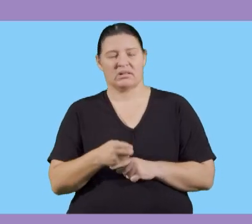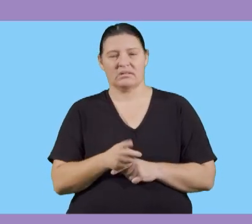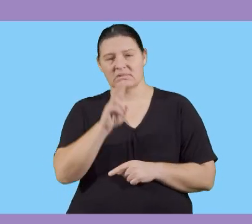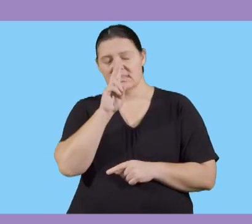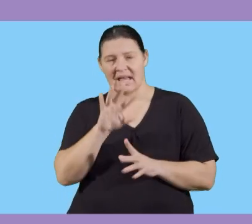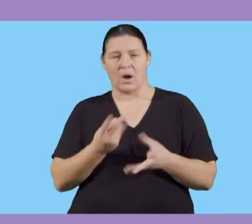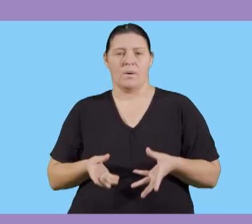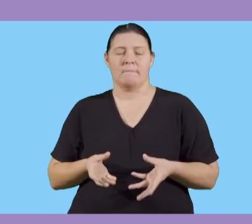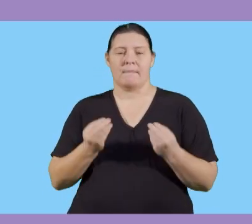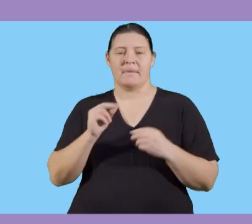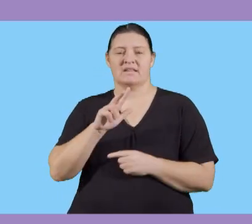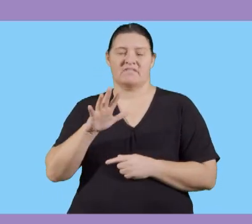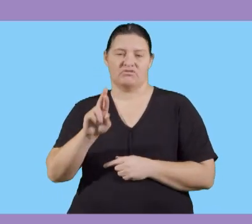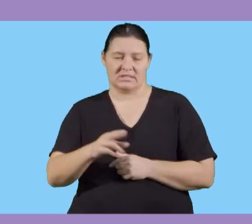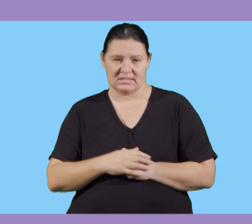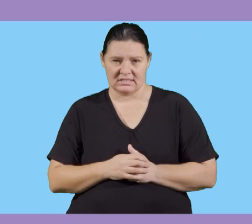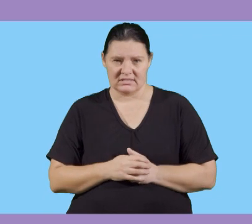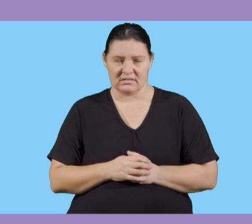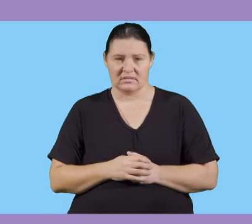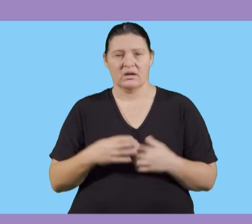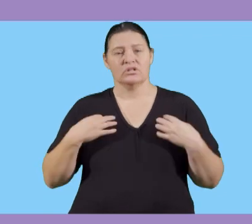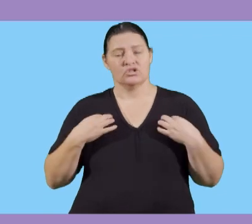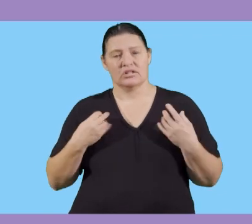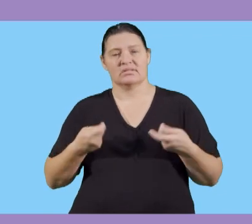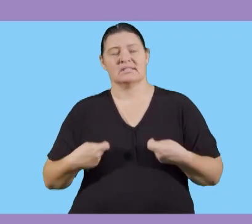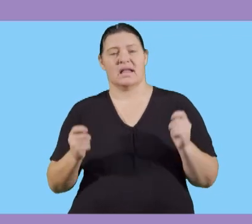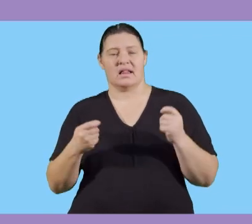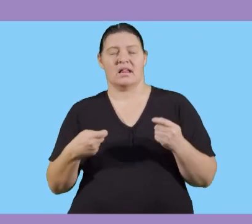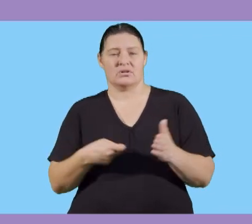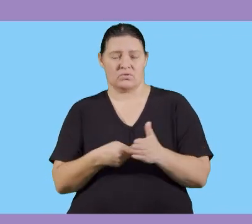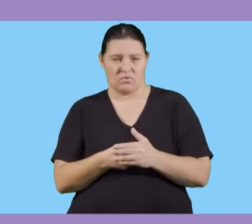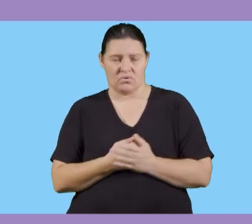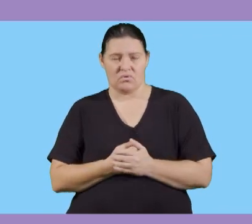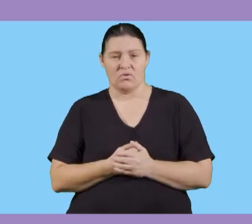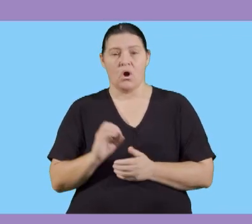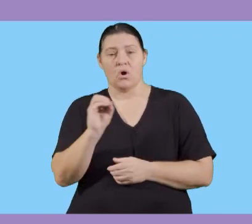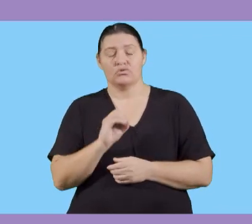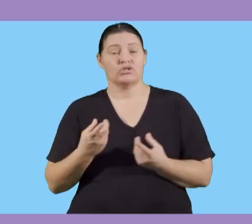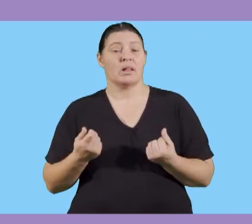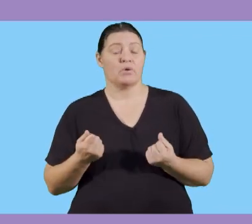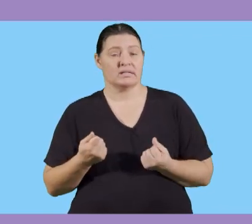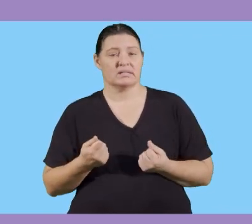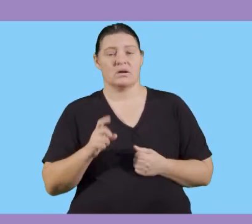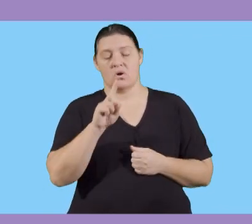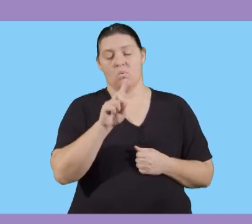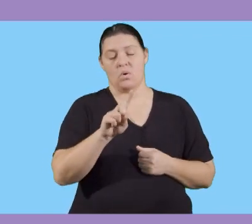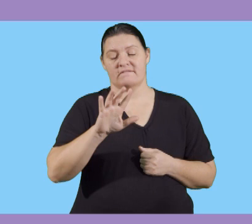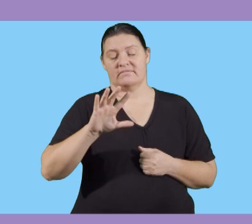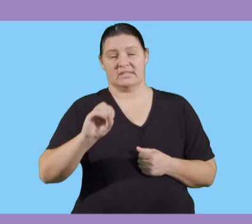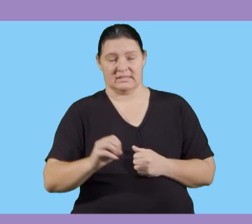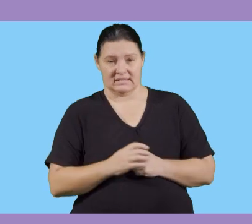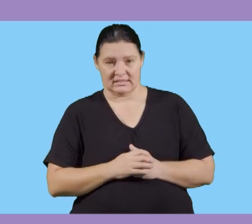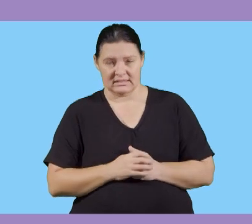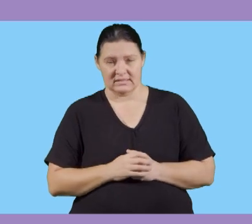see how we got to that 85 rands. A shirt is on sale at a store. The original price is